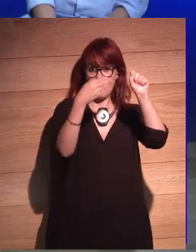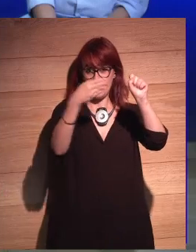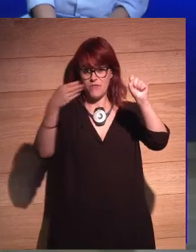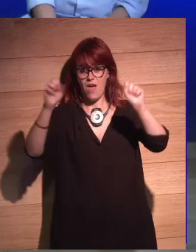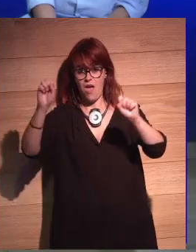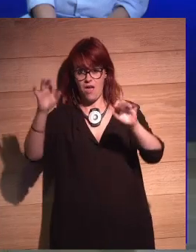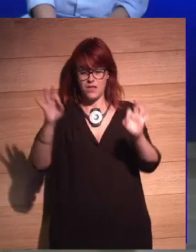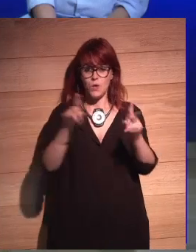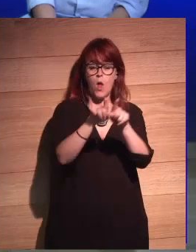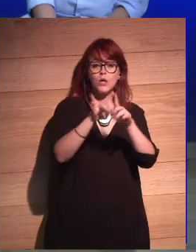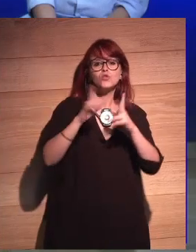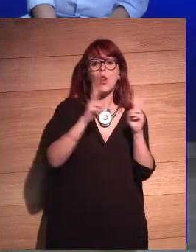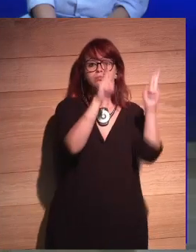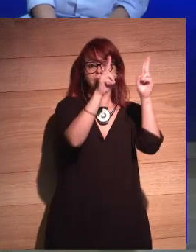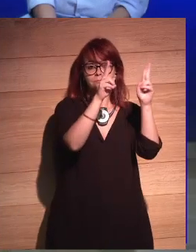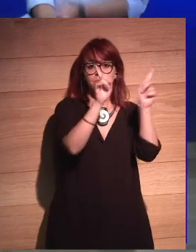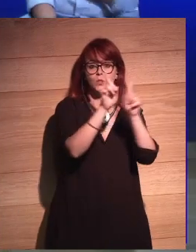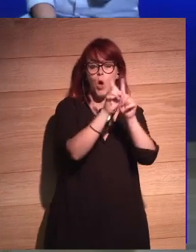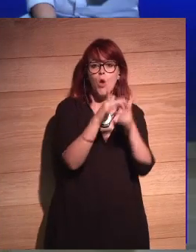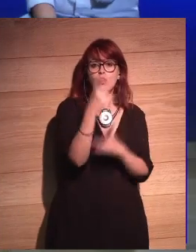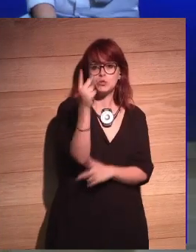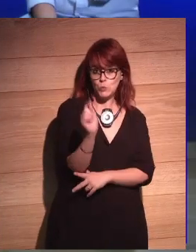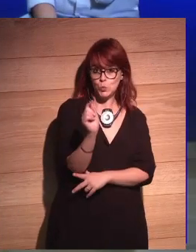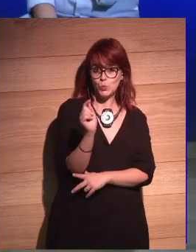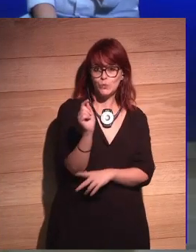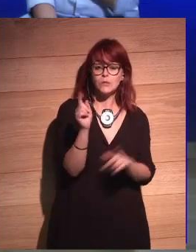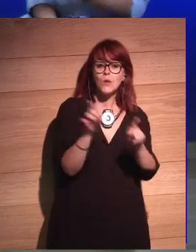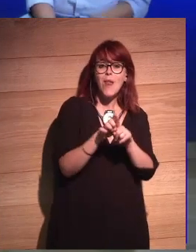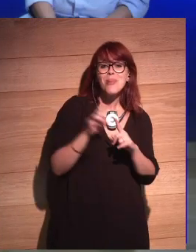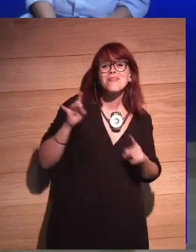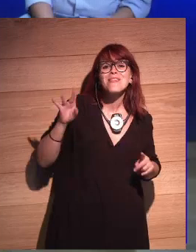structure, I mean, they just played a part of the score. It was about